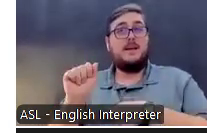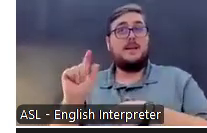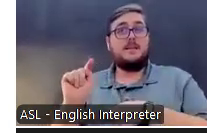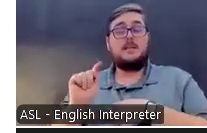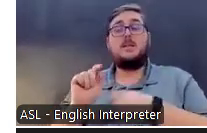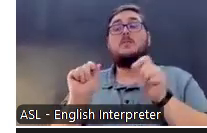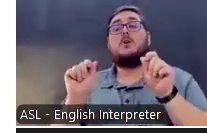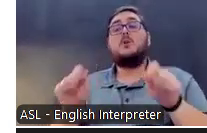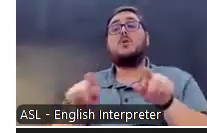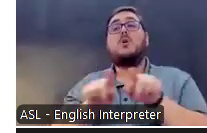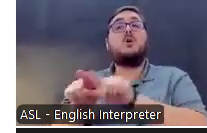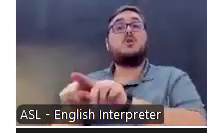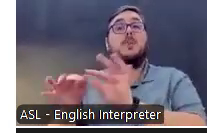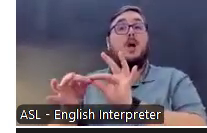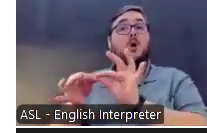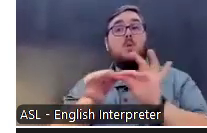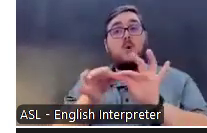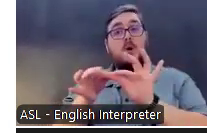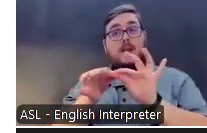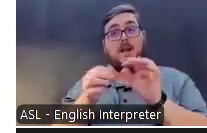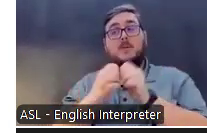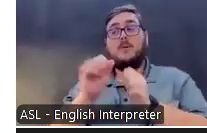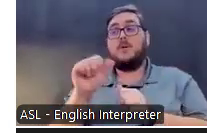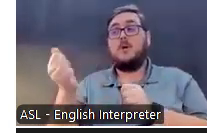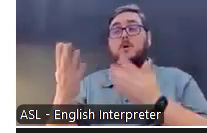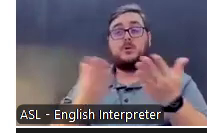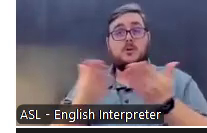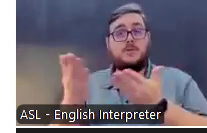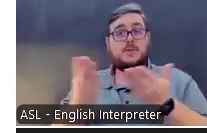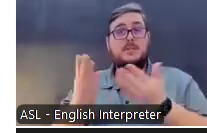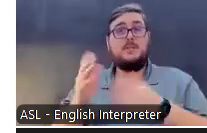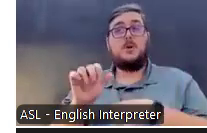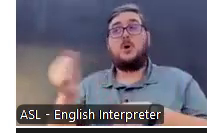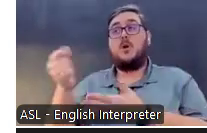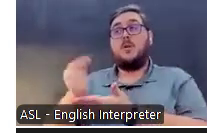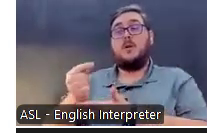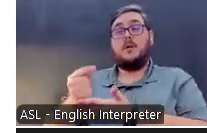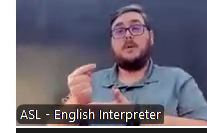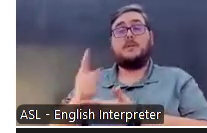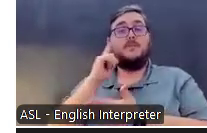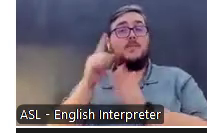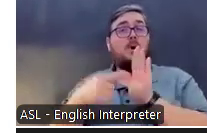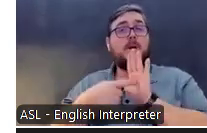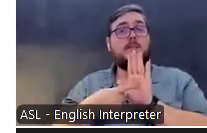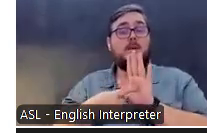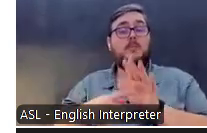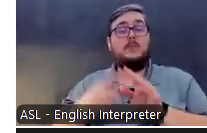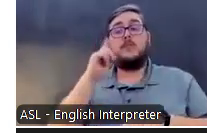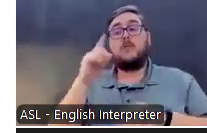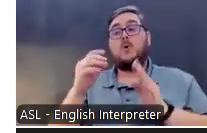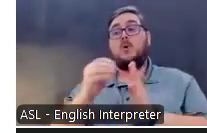be coordinating with other services or therapies. So for a student that has physical therapy